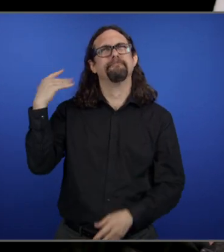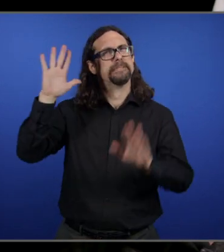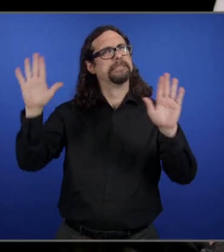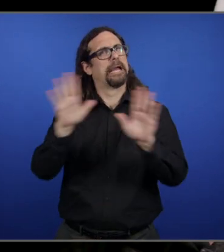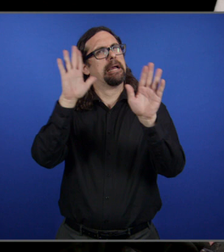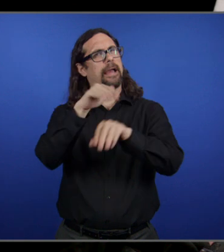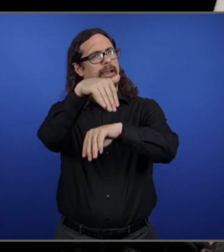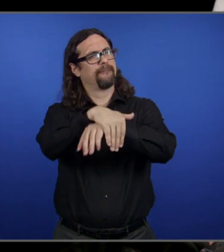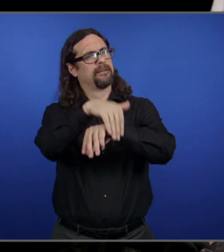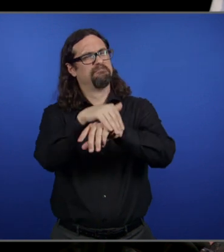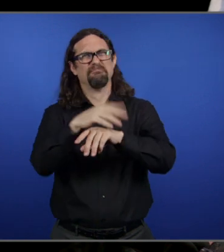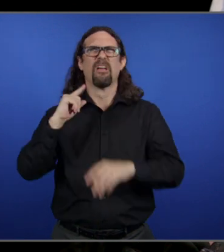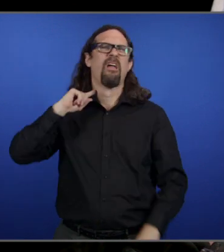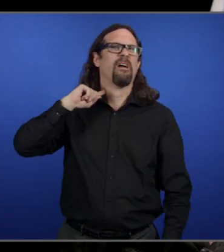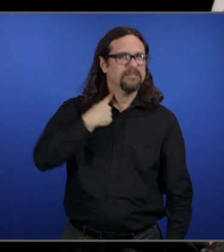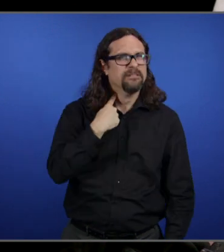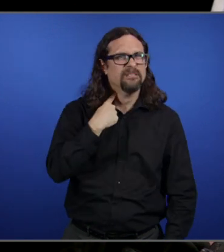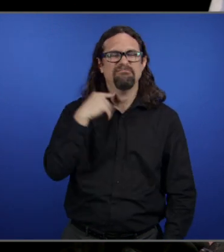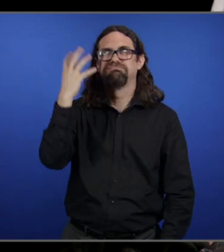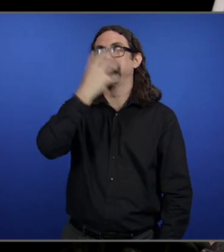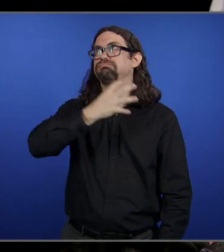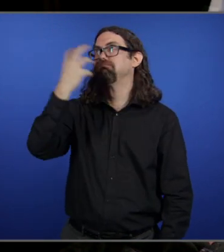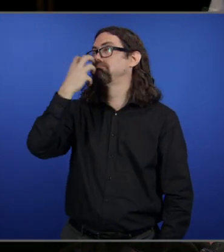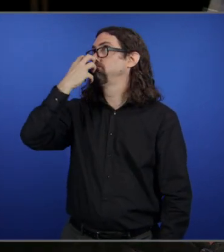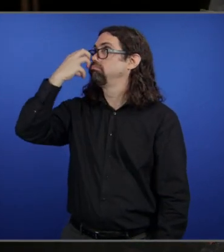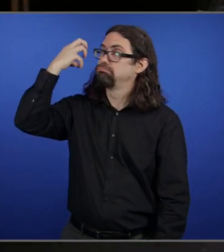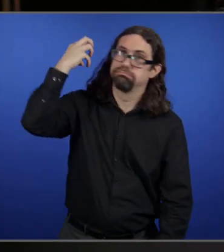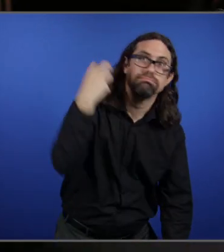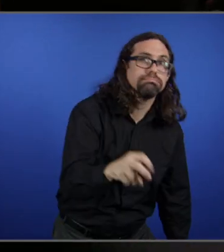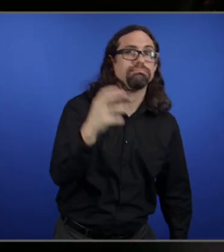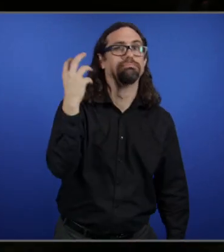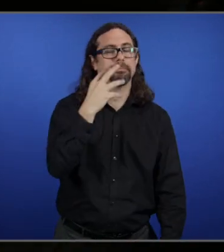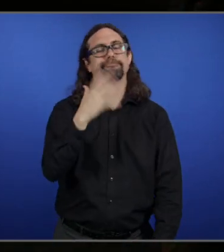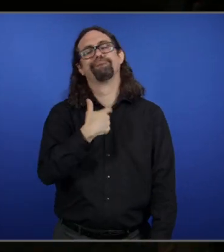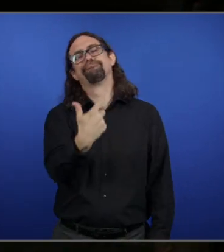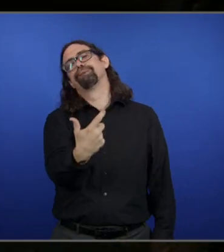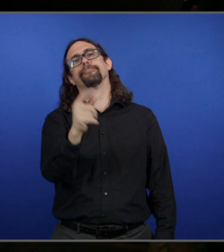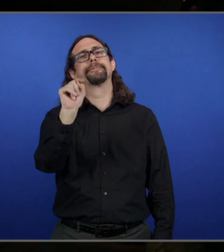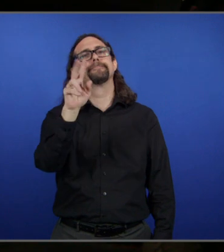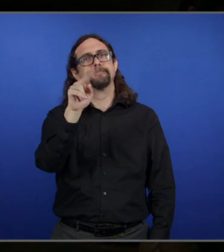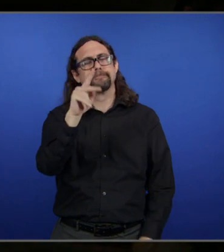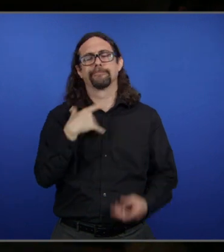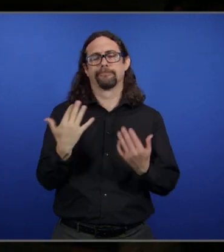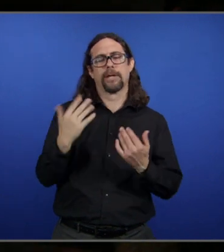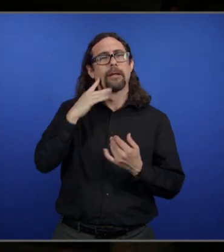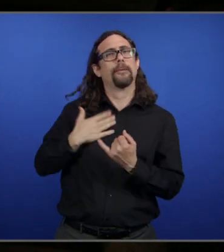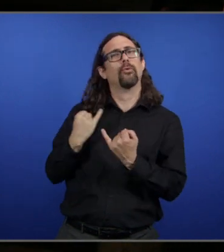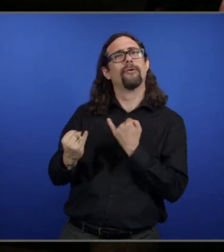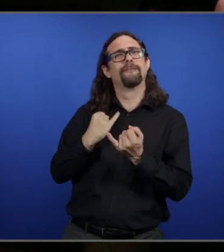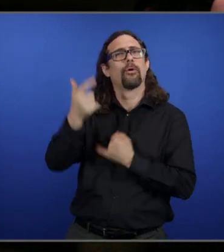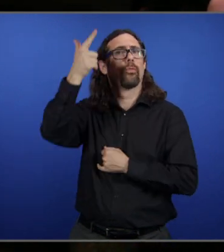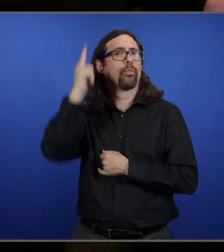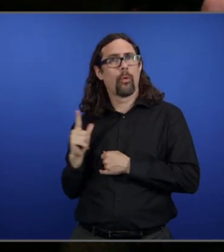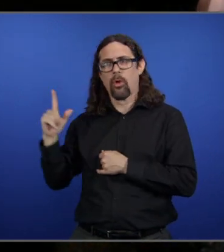It was a Sunday evening in August, and it was sweltering hot. I was watching TV and waiting for my girlfriend Lori to get home